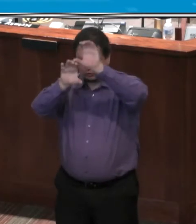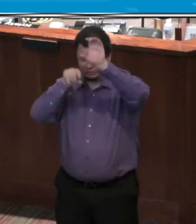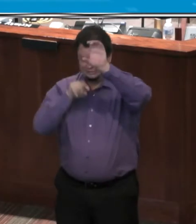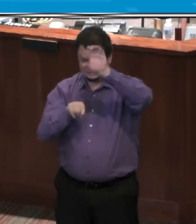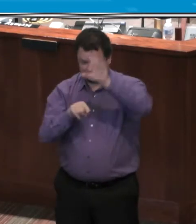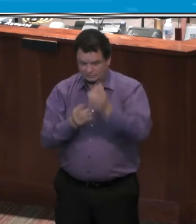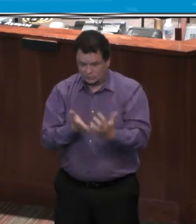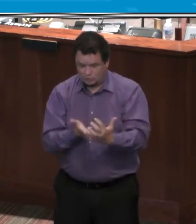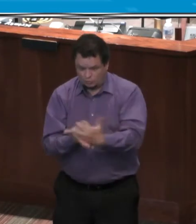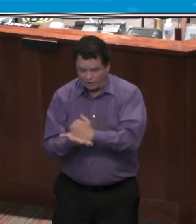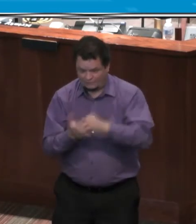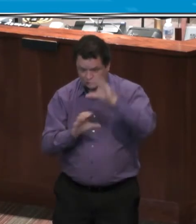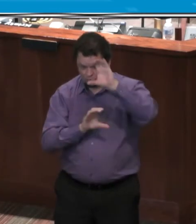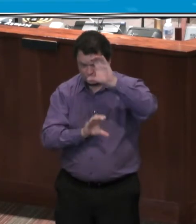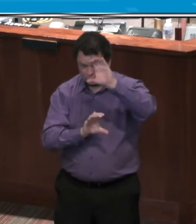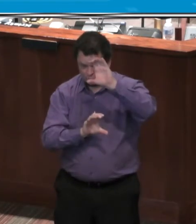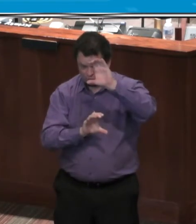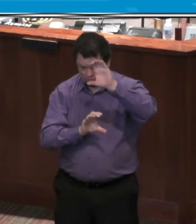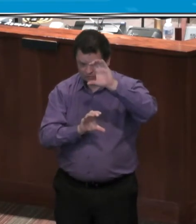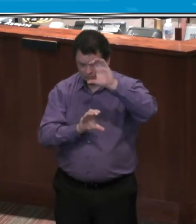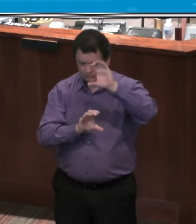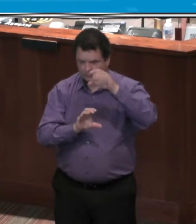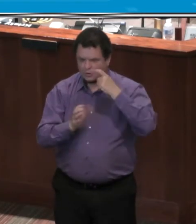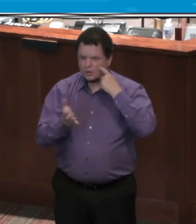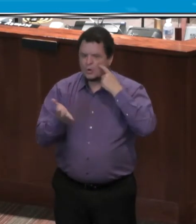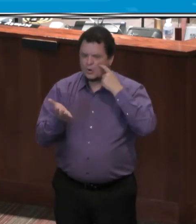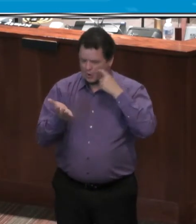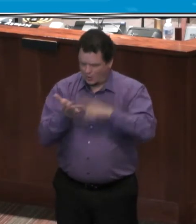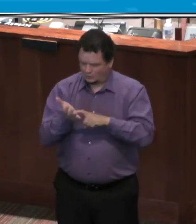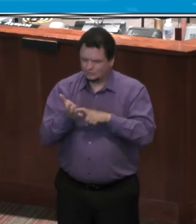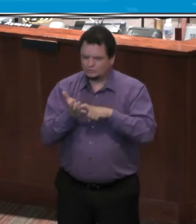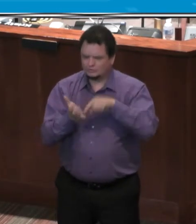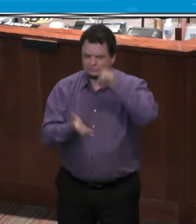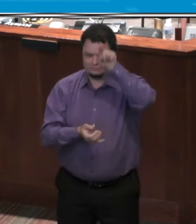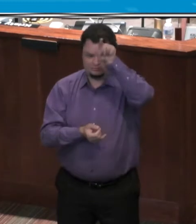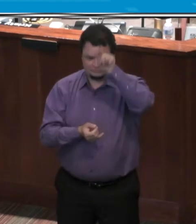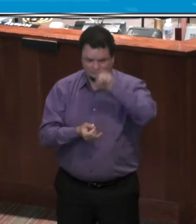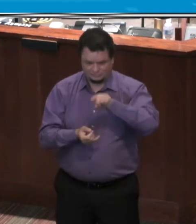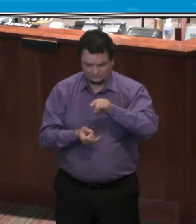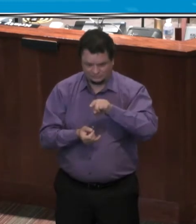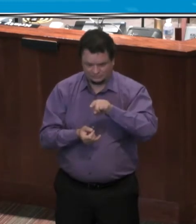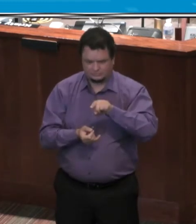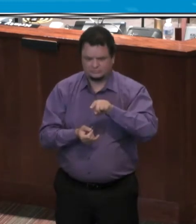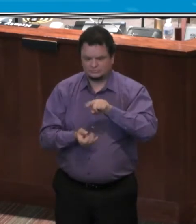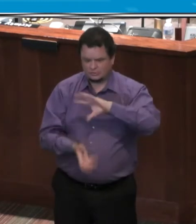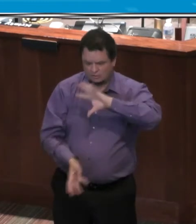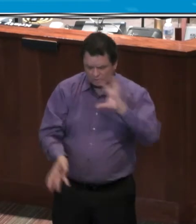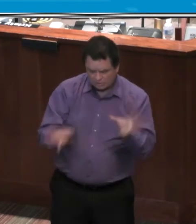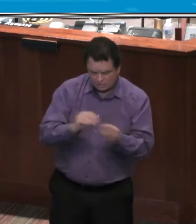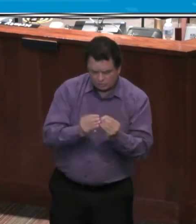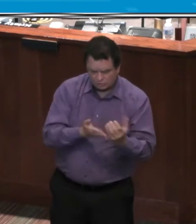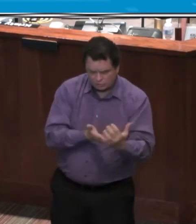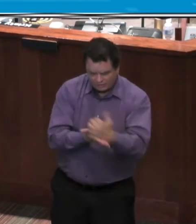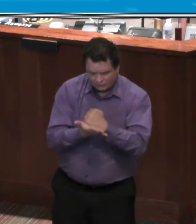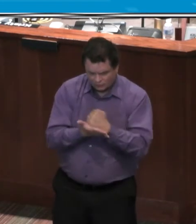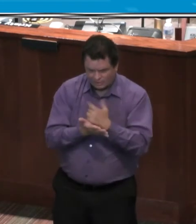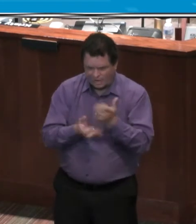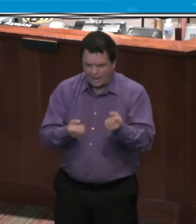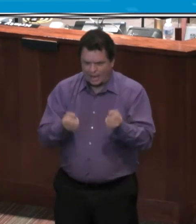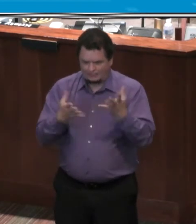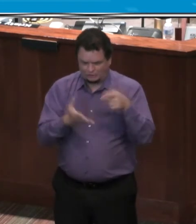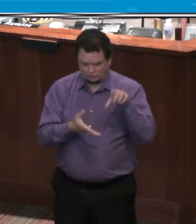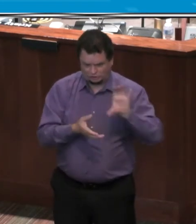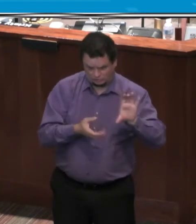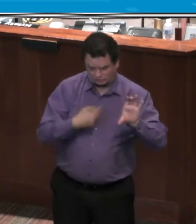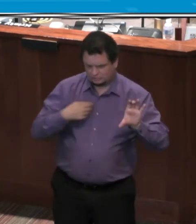So we recognize the revenue, and then the second part is putting it into the actual expense budget. Okay. So it puts it in the top and the bottom, so you see